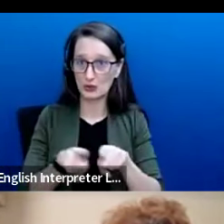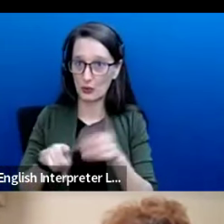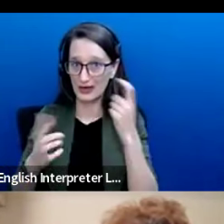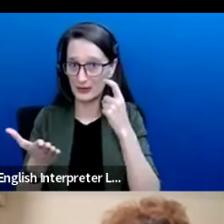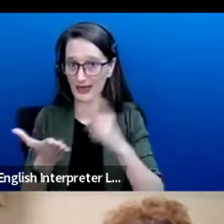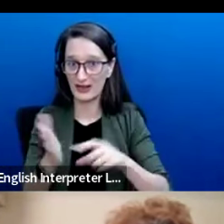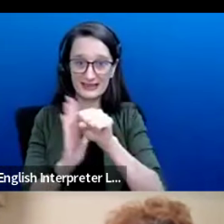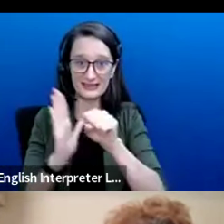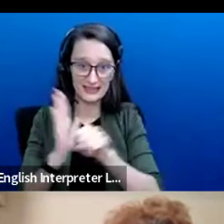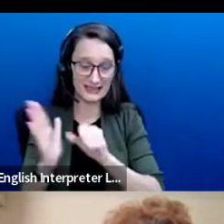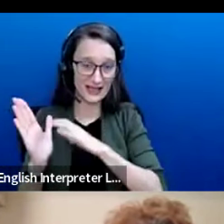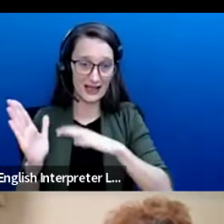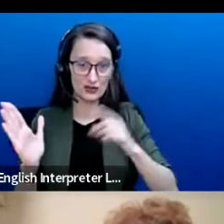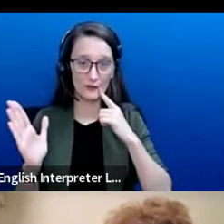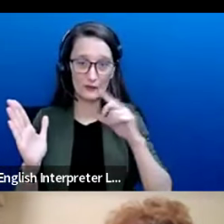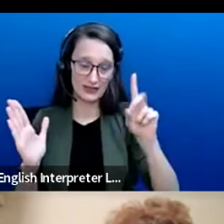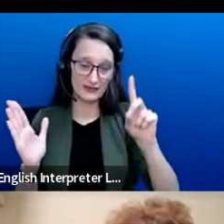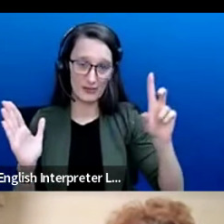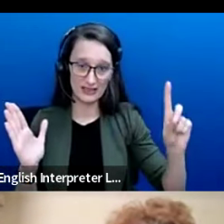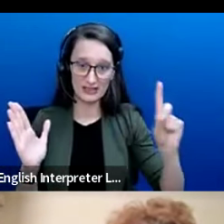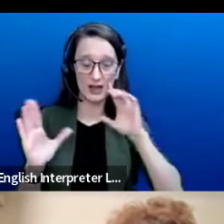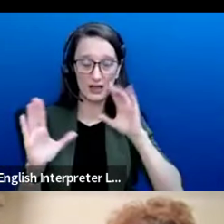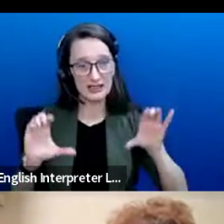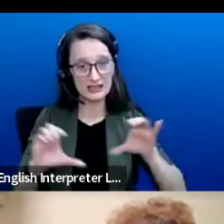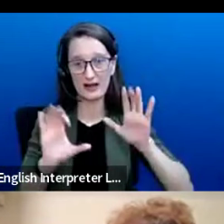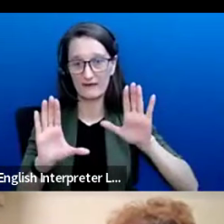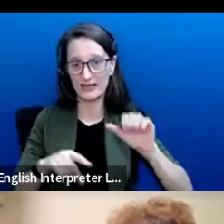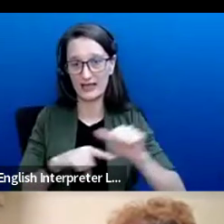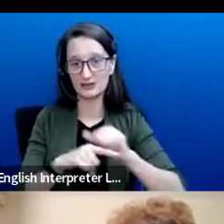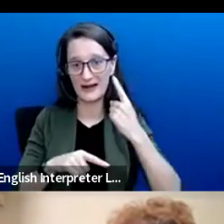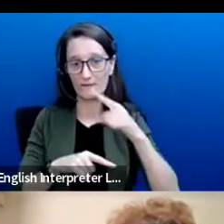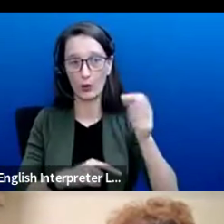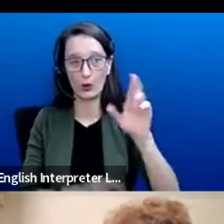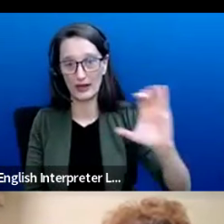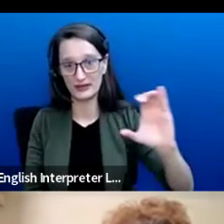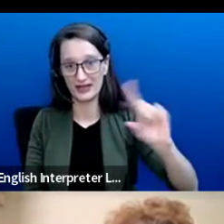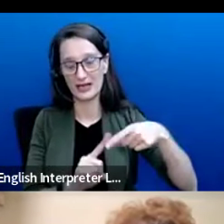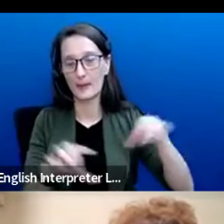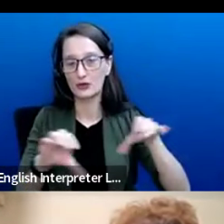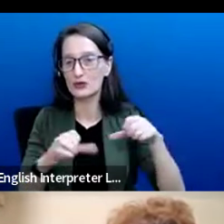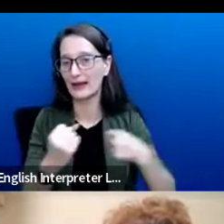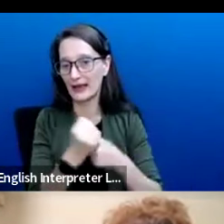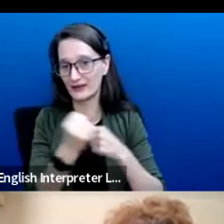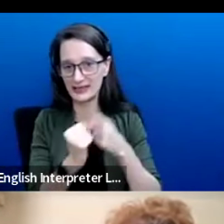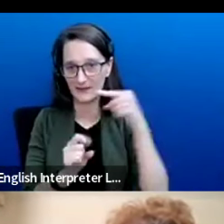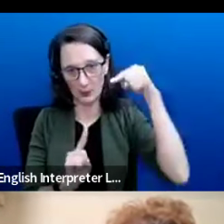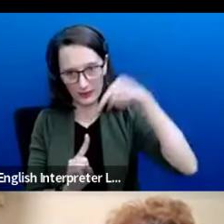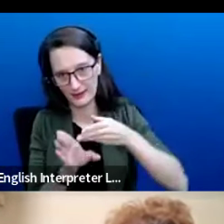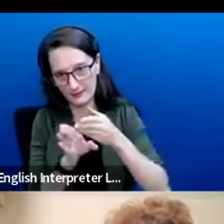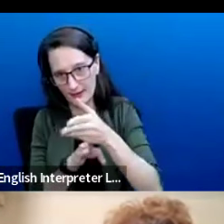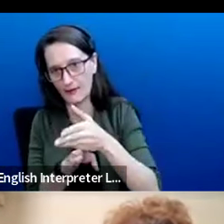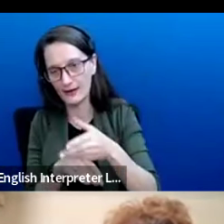on Developmental Disabilities did a fantastic training for regional centers as well about doing advocacy in this area.